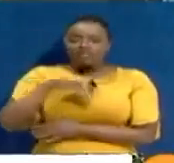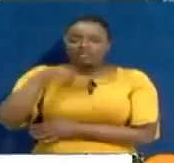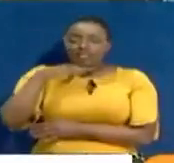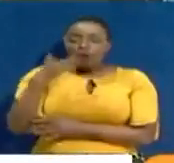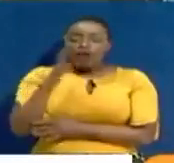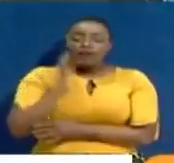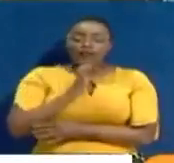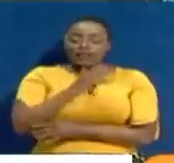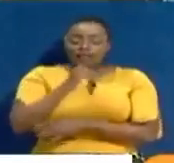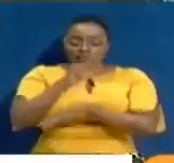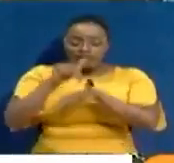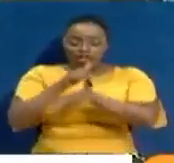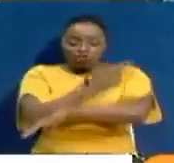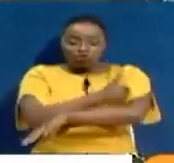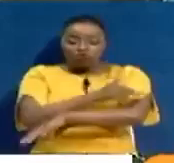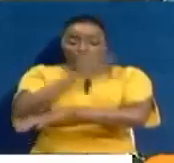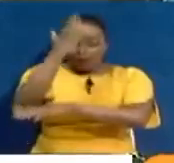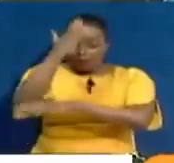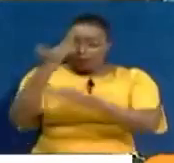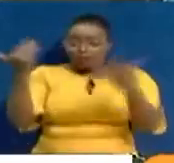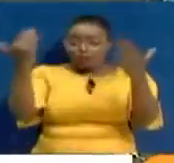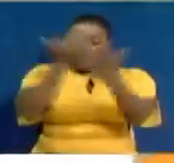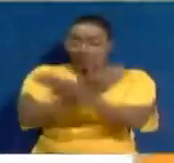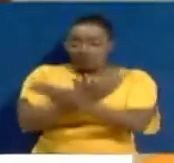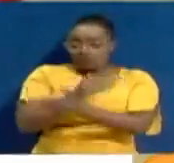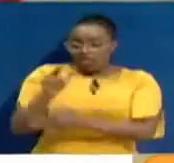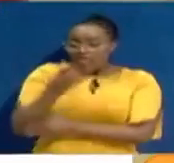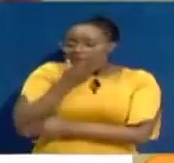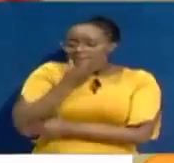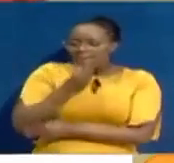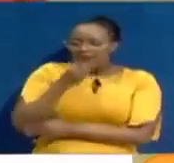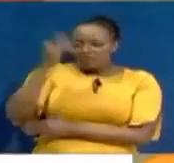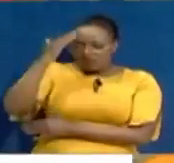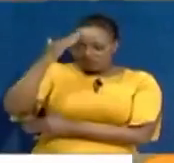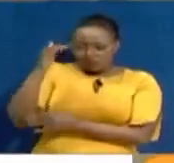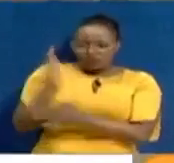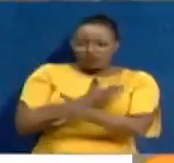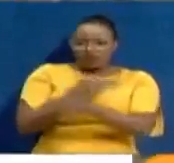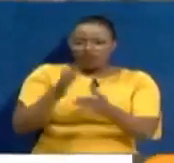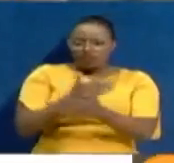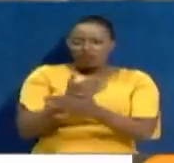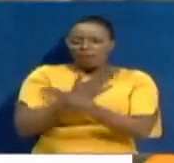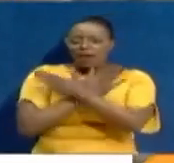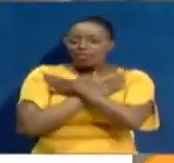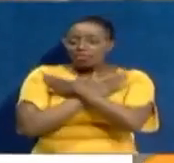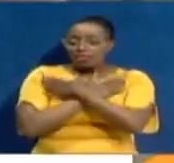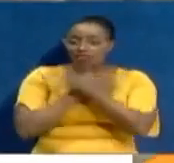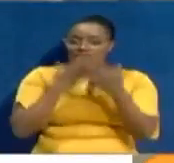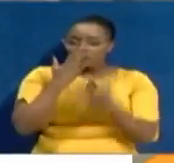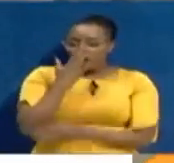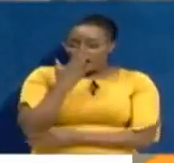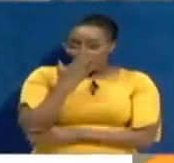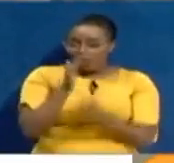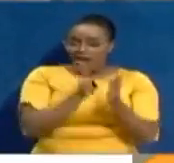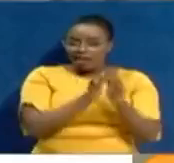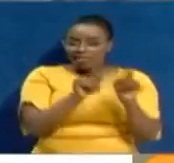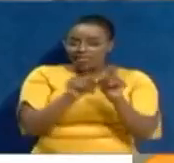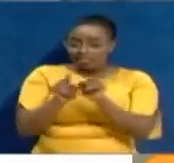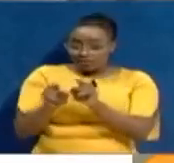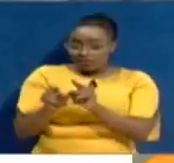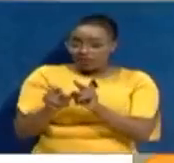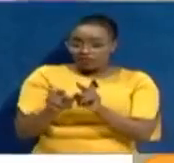the Kenyatta National Hospital on Monday night. Gacheru, who was known for many hits, including Mwendwa, Wakwa, Mariru, and